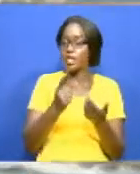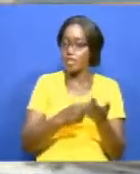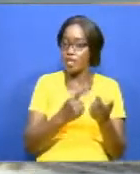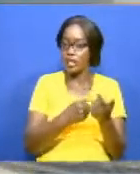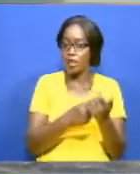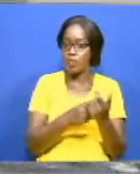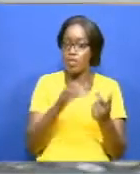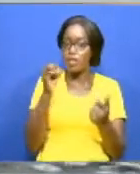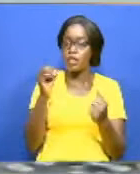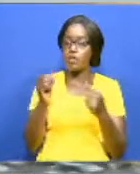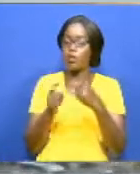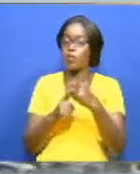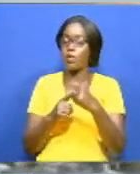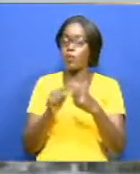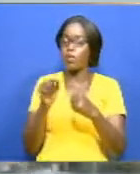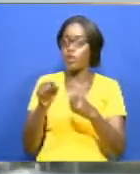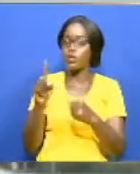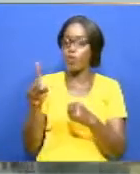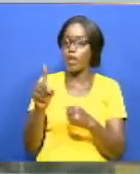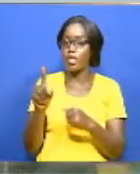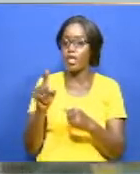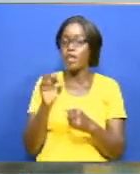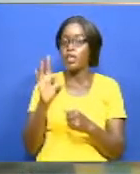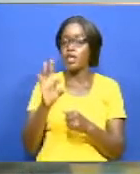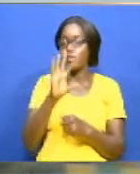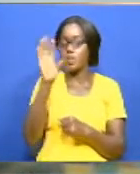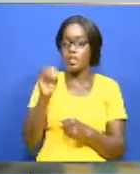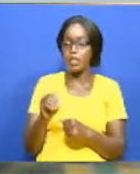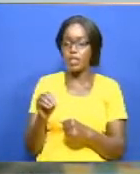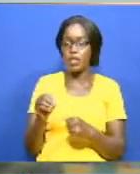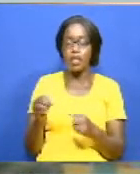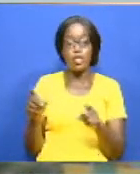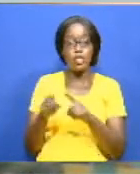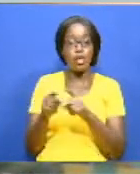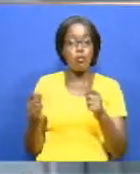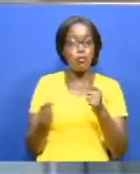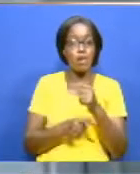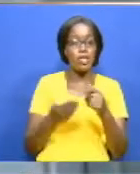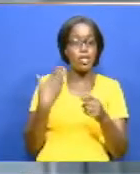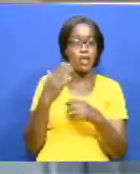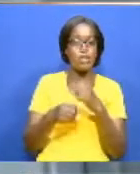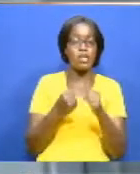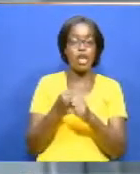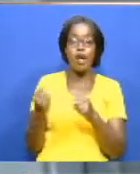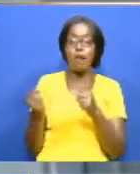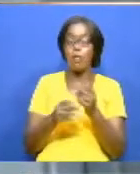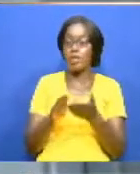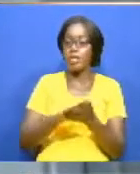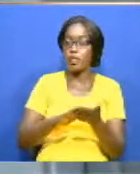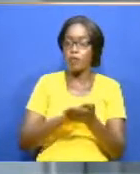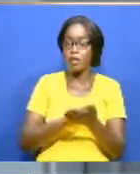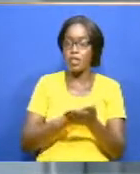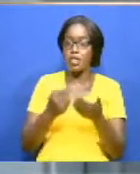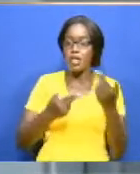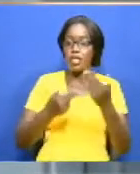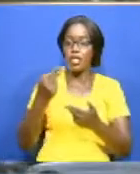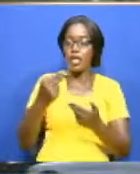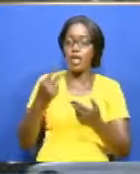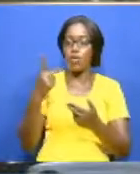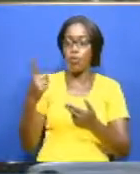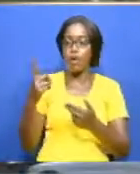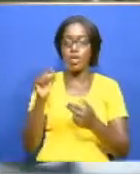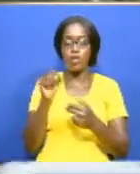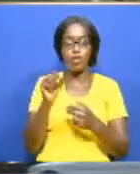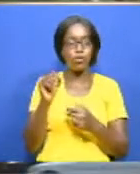in July, compared to negative 0.3% for the same month last year. On a monthly basis, inflation recorded 108 points